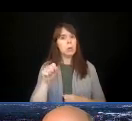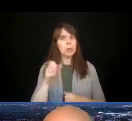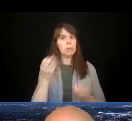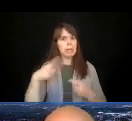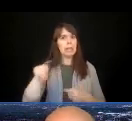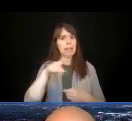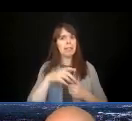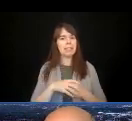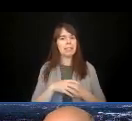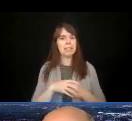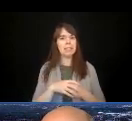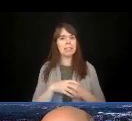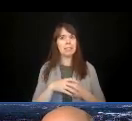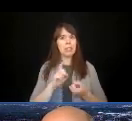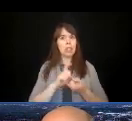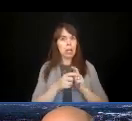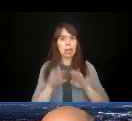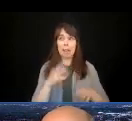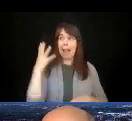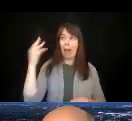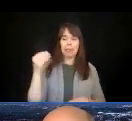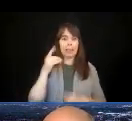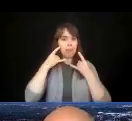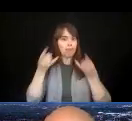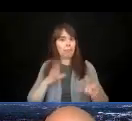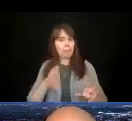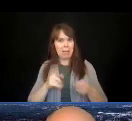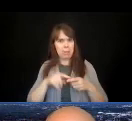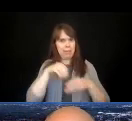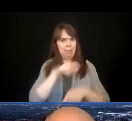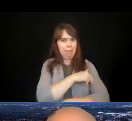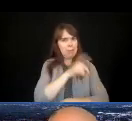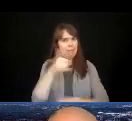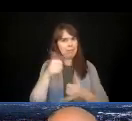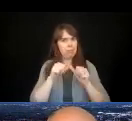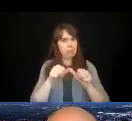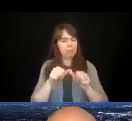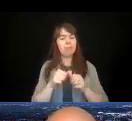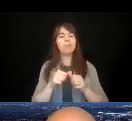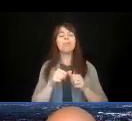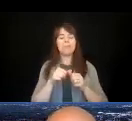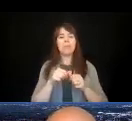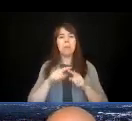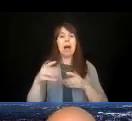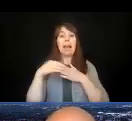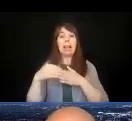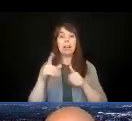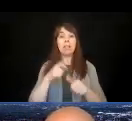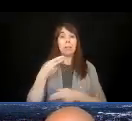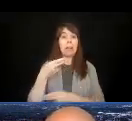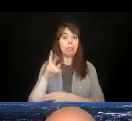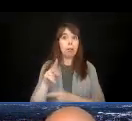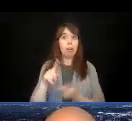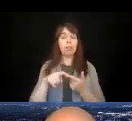have changed behaviors outside of our workplace. What I can tell you is that leaders from human resources,